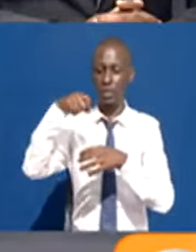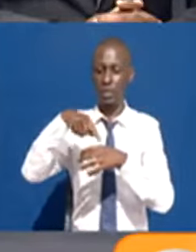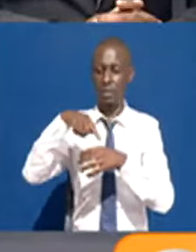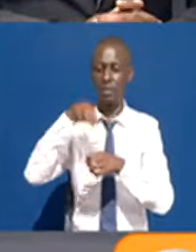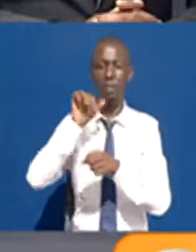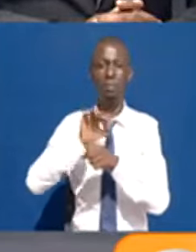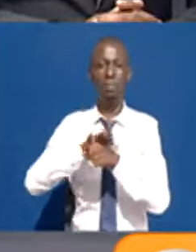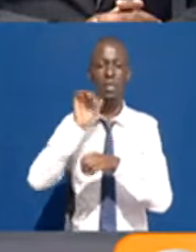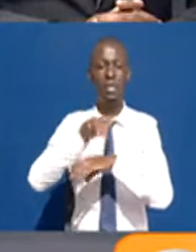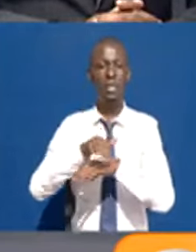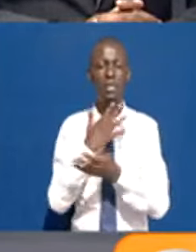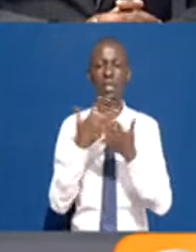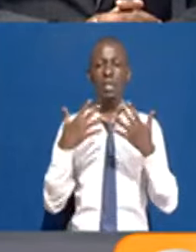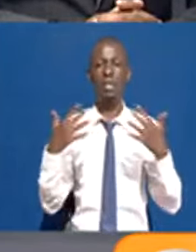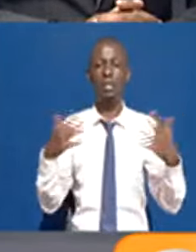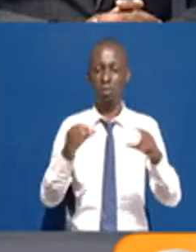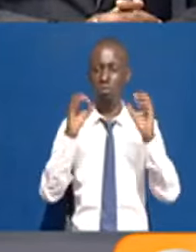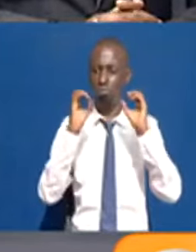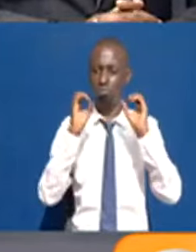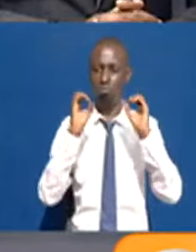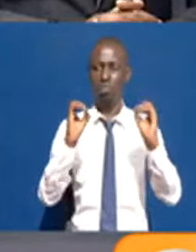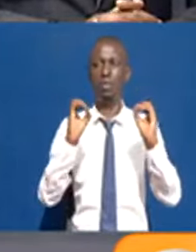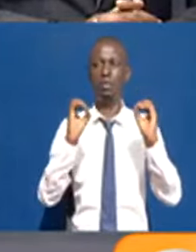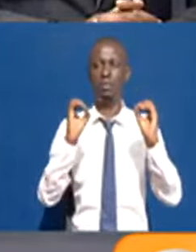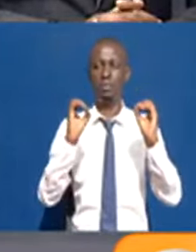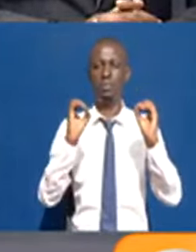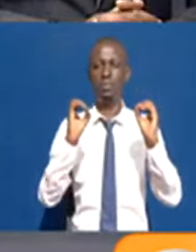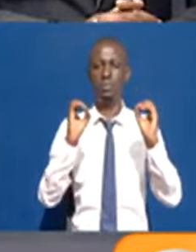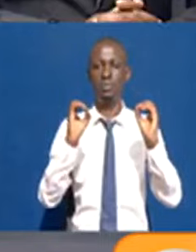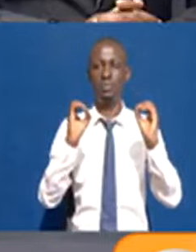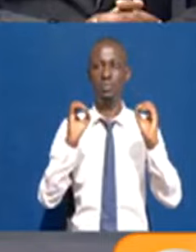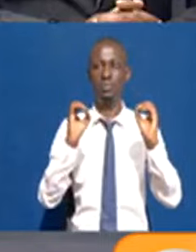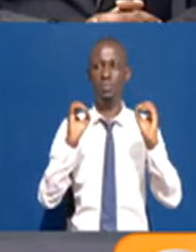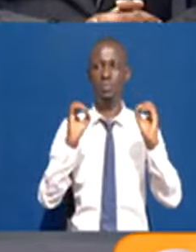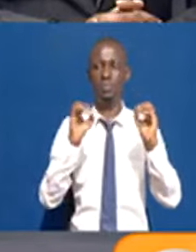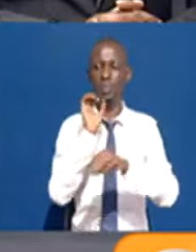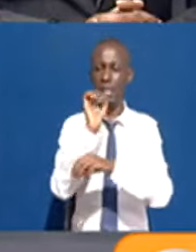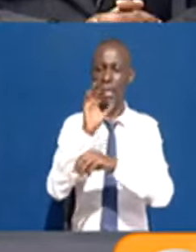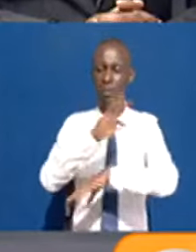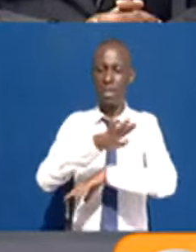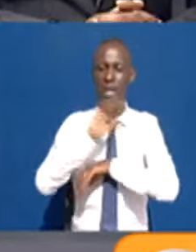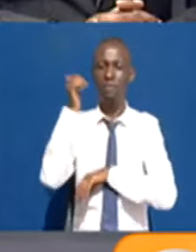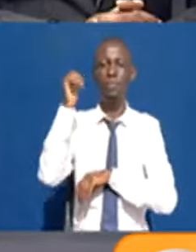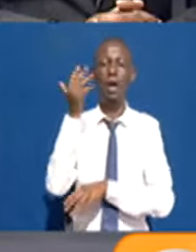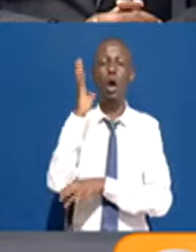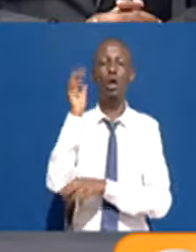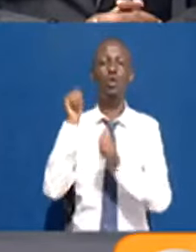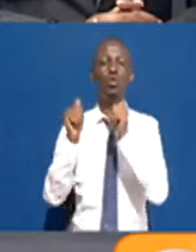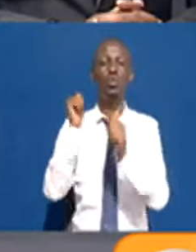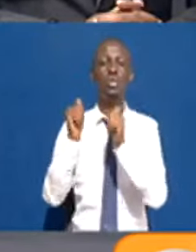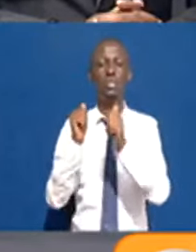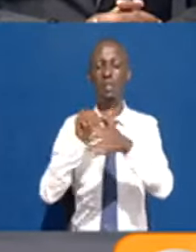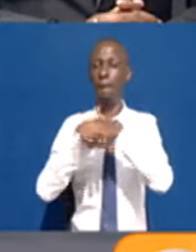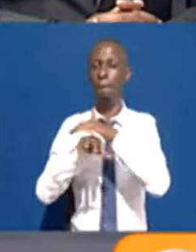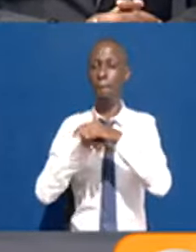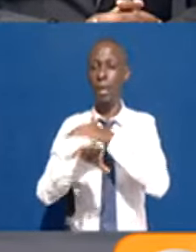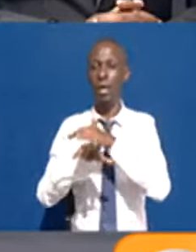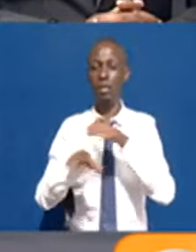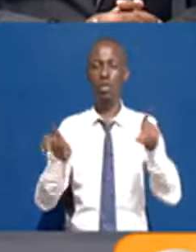found none there. There was not enough advice about which trees were to be planted and